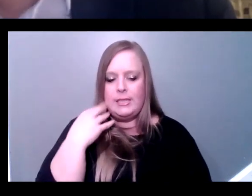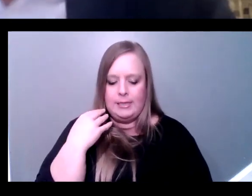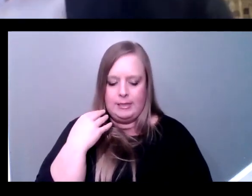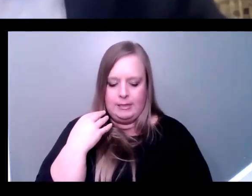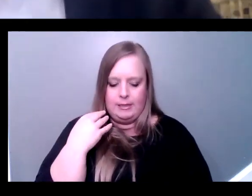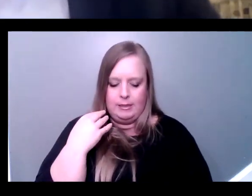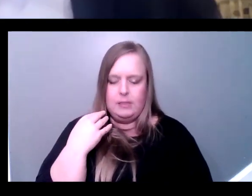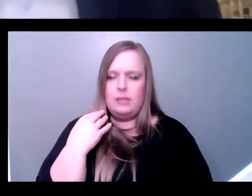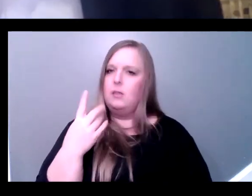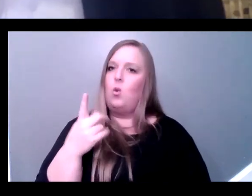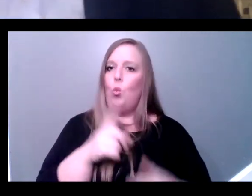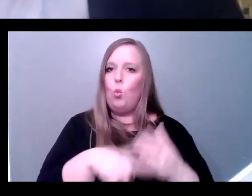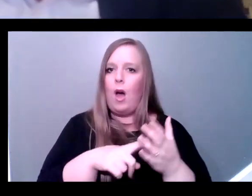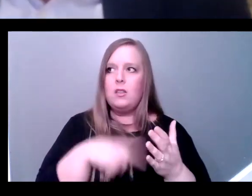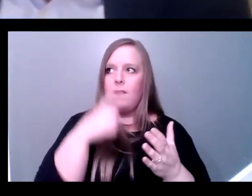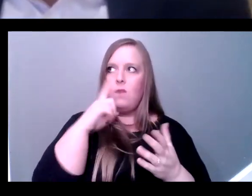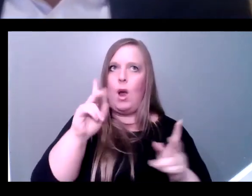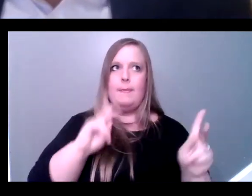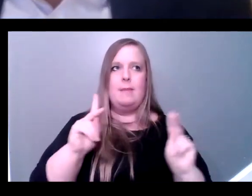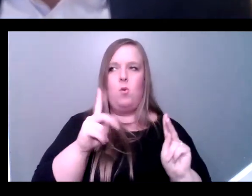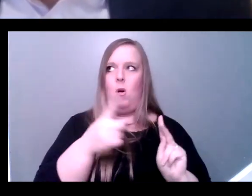said, the survivors of the